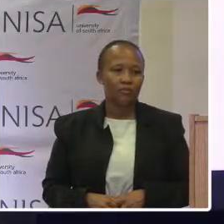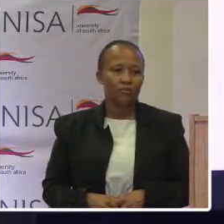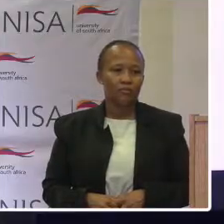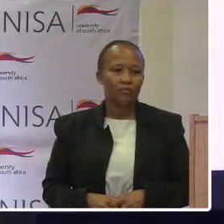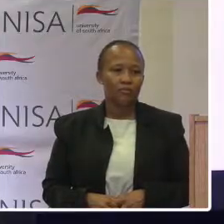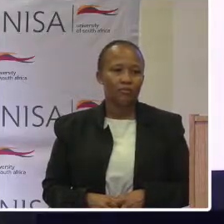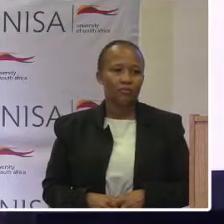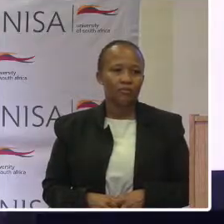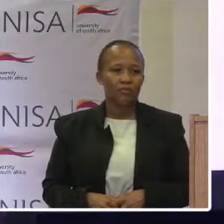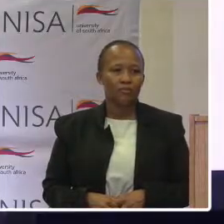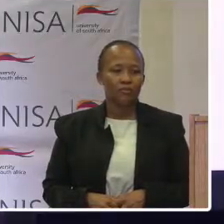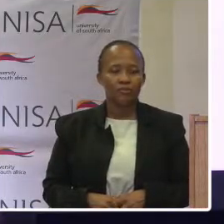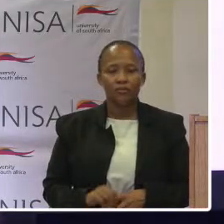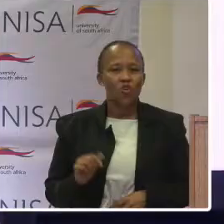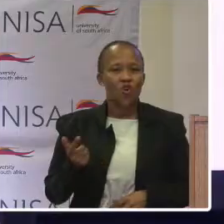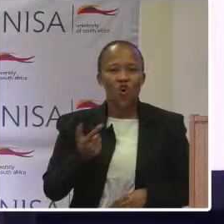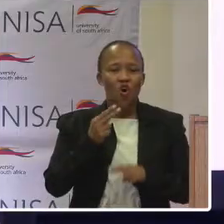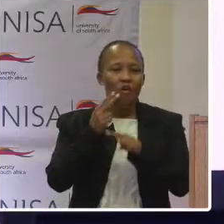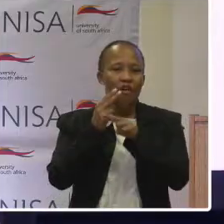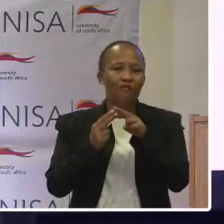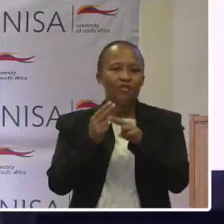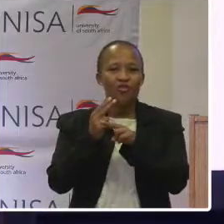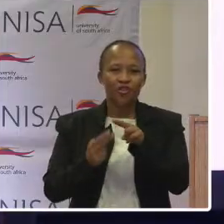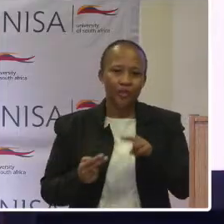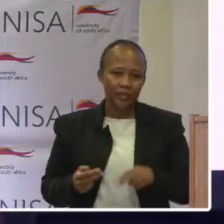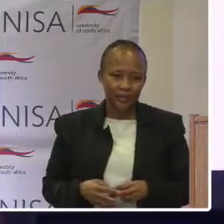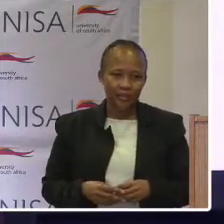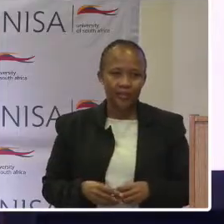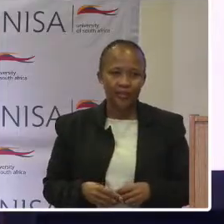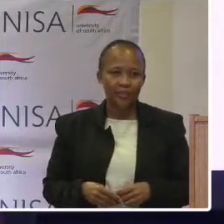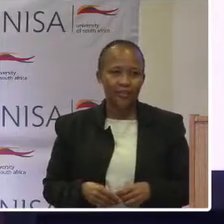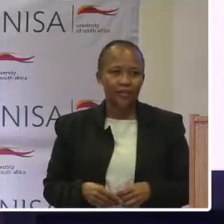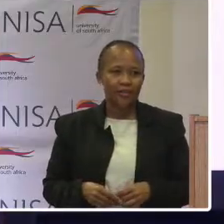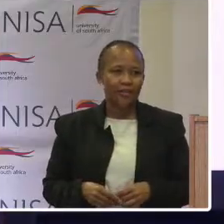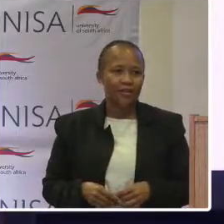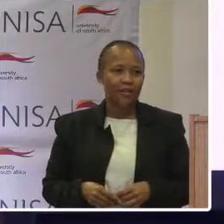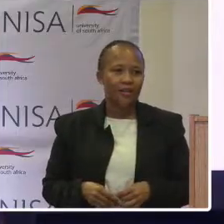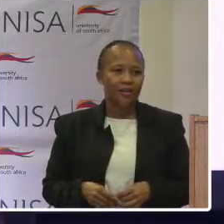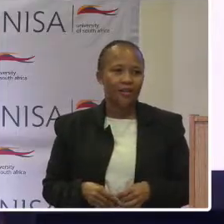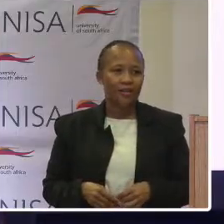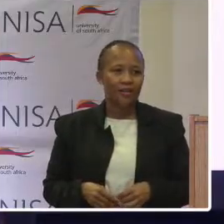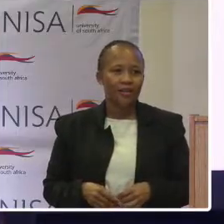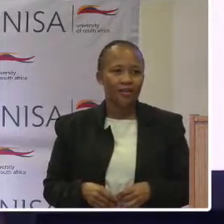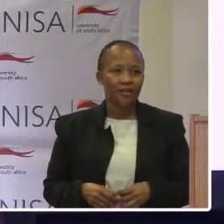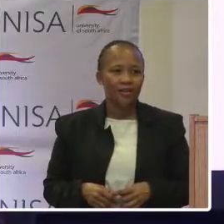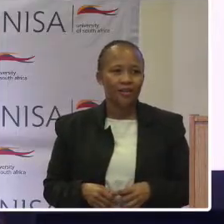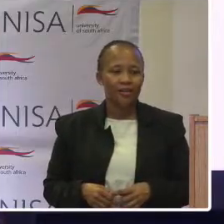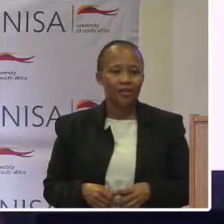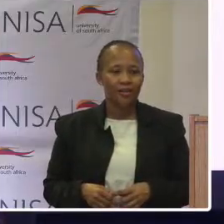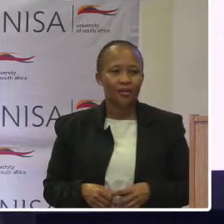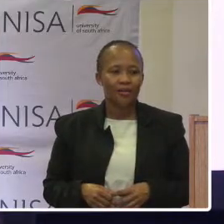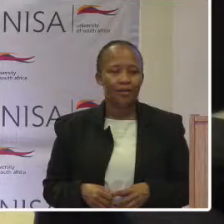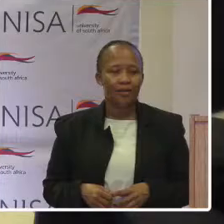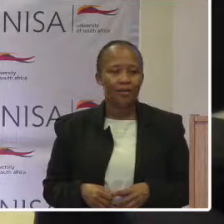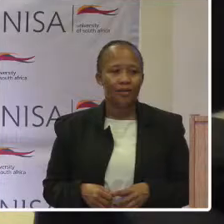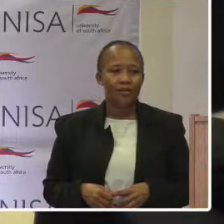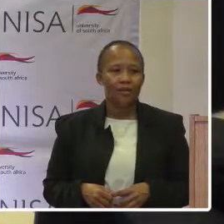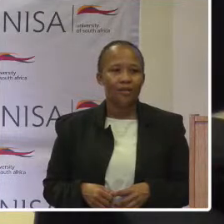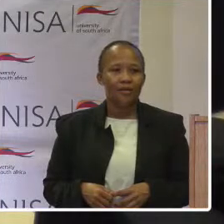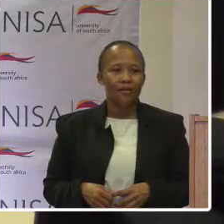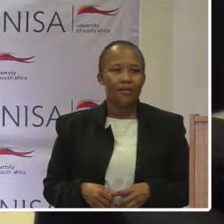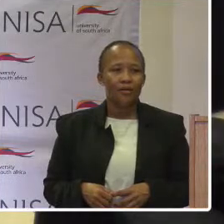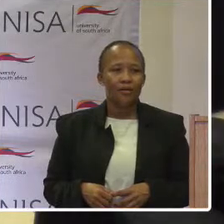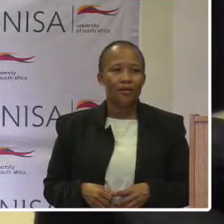Good afternoon, everyone. I was actually caught off guard. But I would say it is